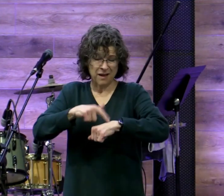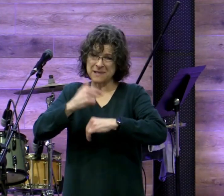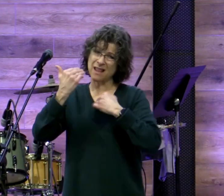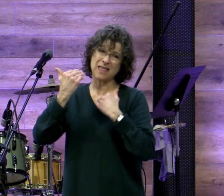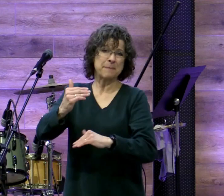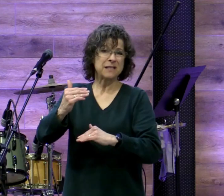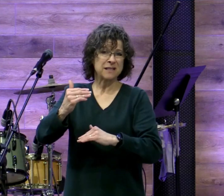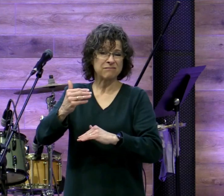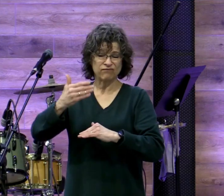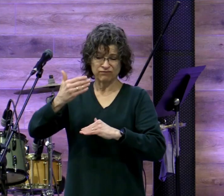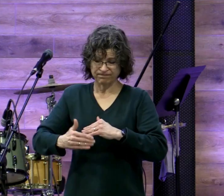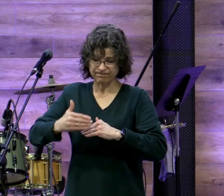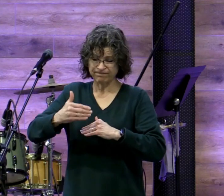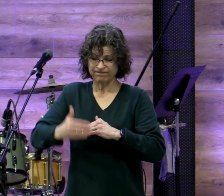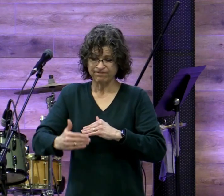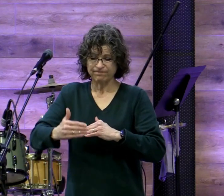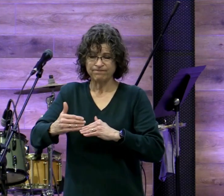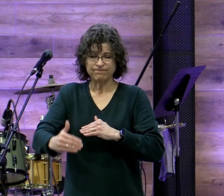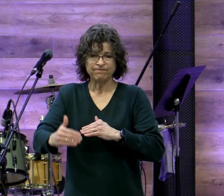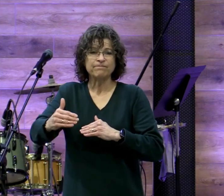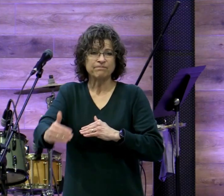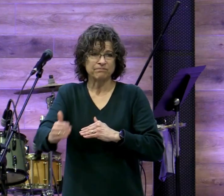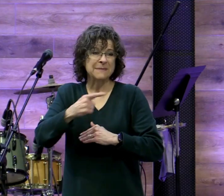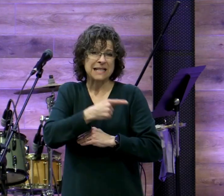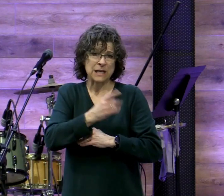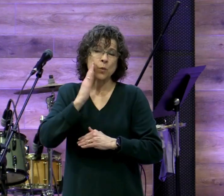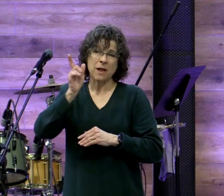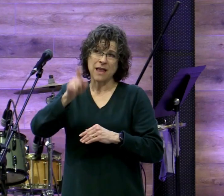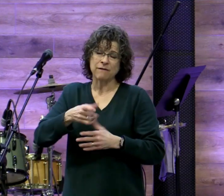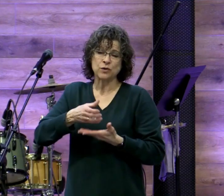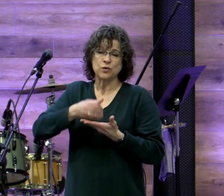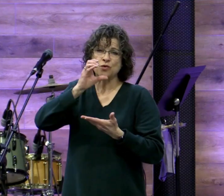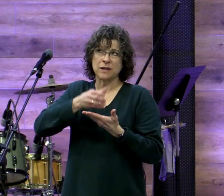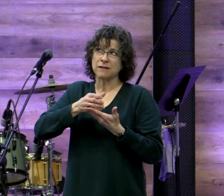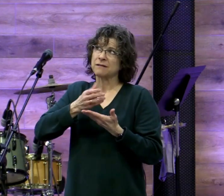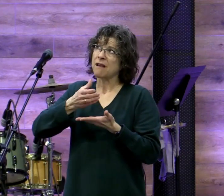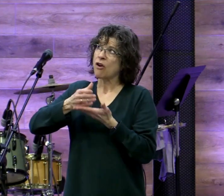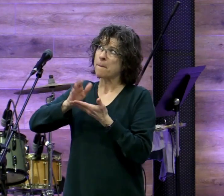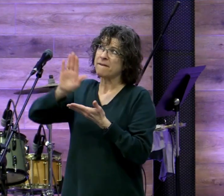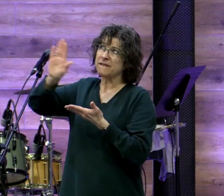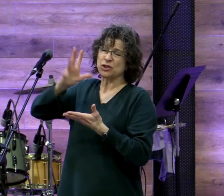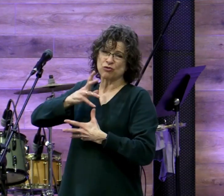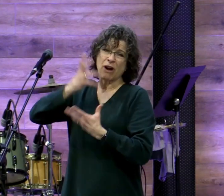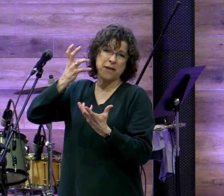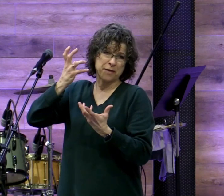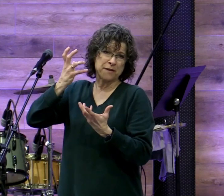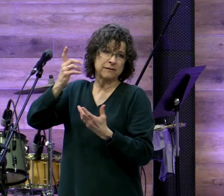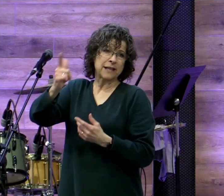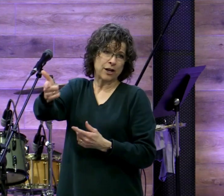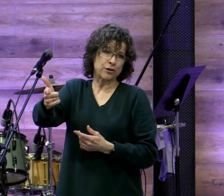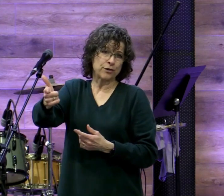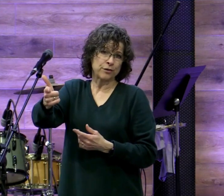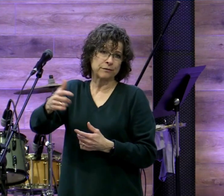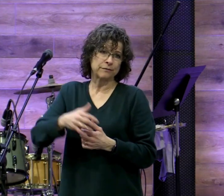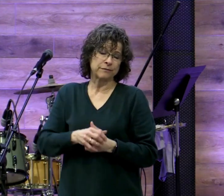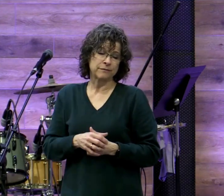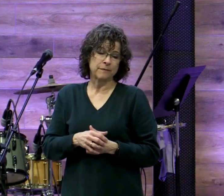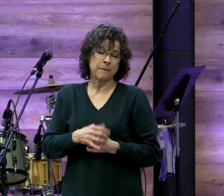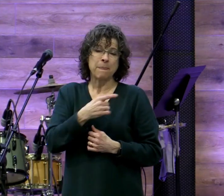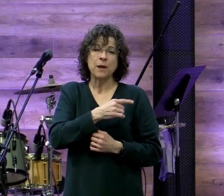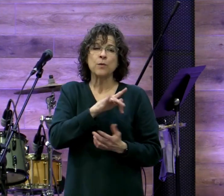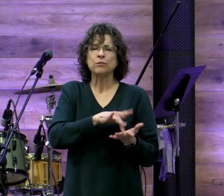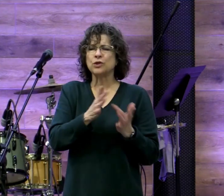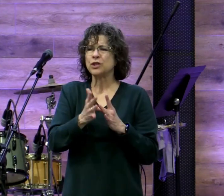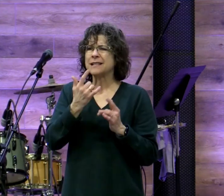our place to provide that cup of feasting. When Jesus says to his mother, my hour